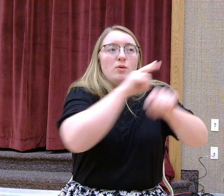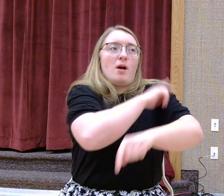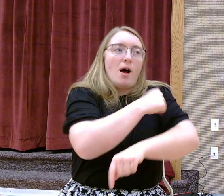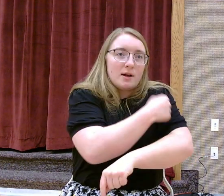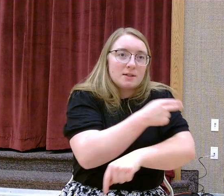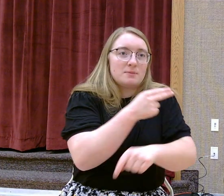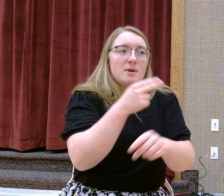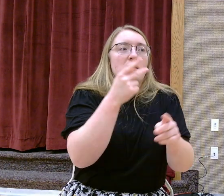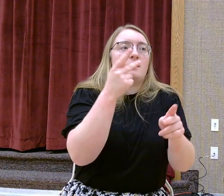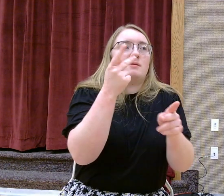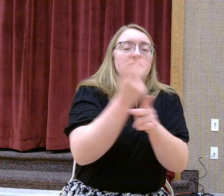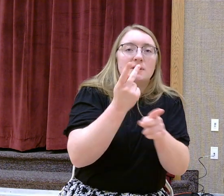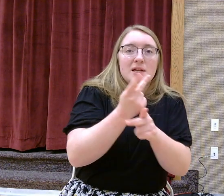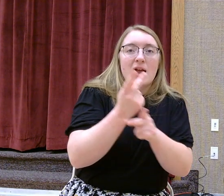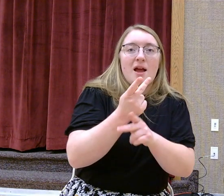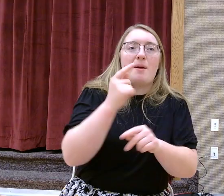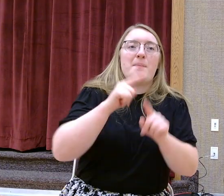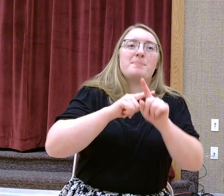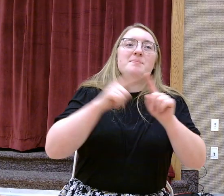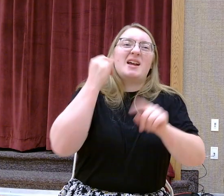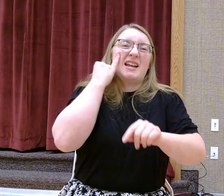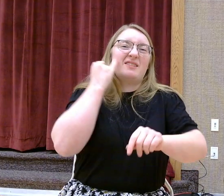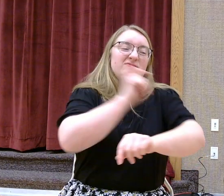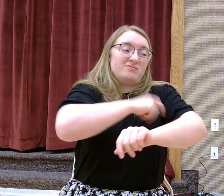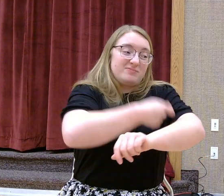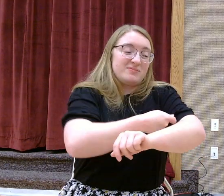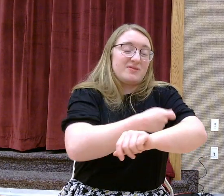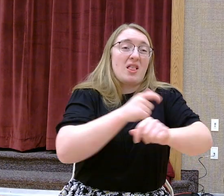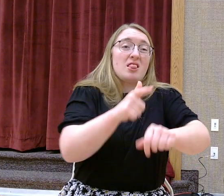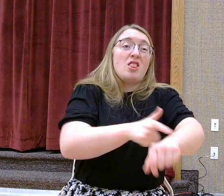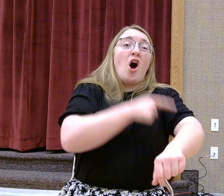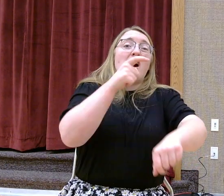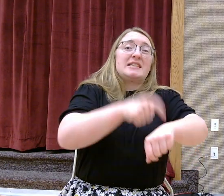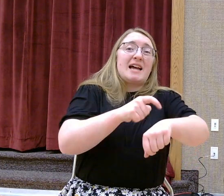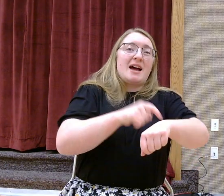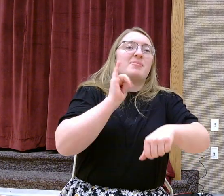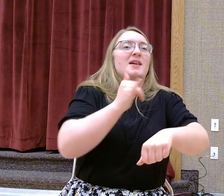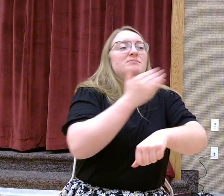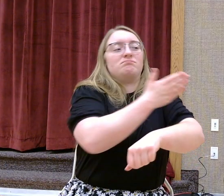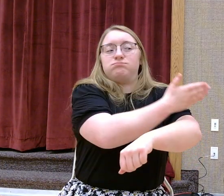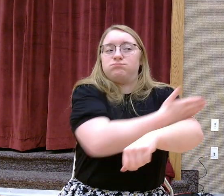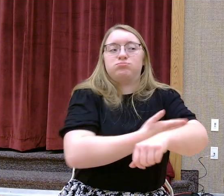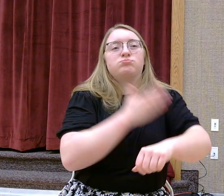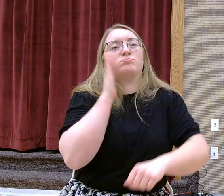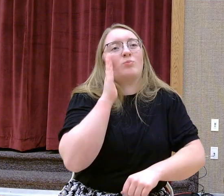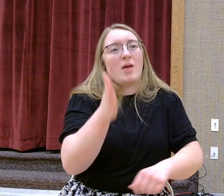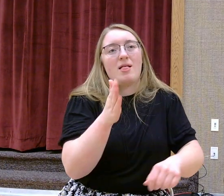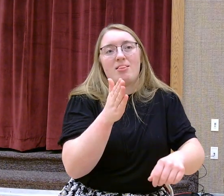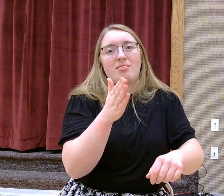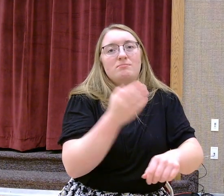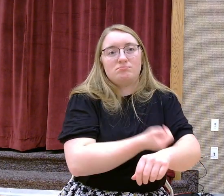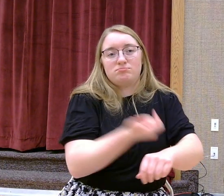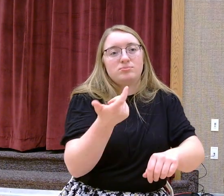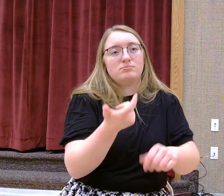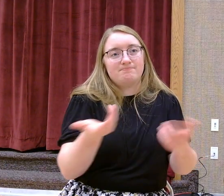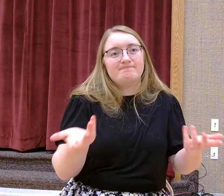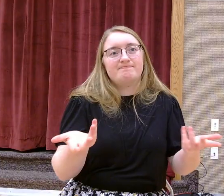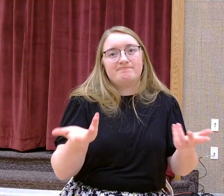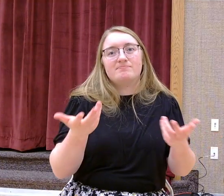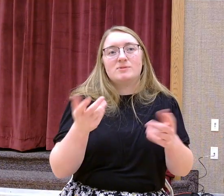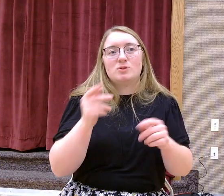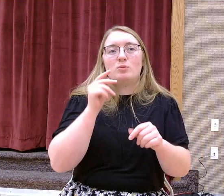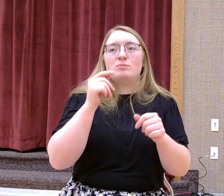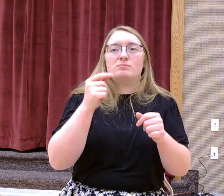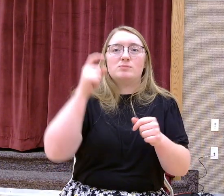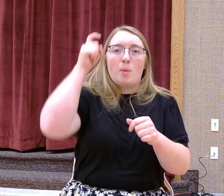ischemia. That limb usually does not make it. So tourniquets, I put that on there hesitantly. Just be wise, I